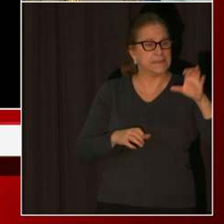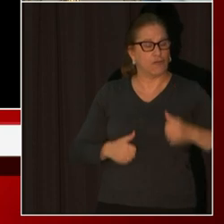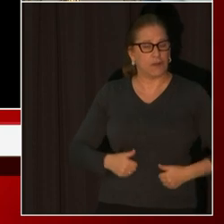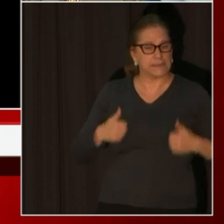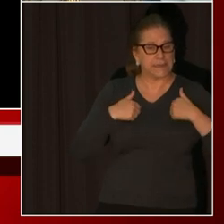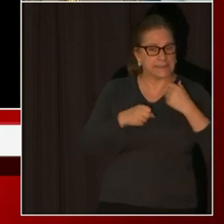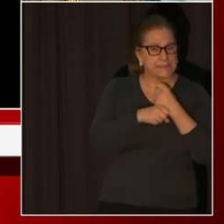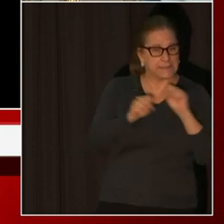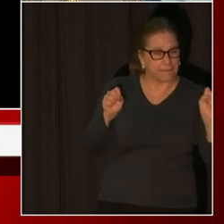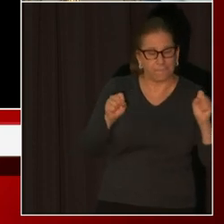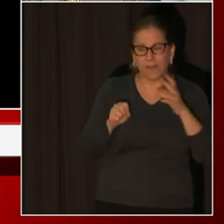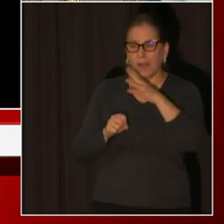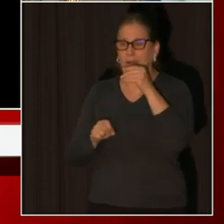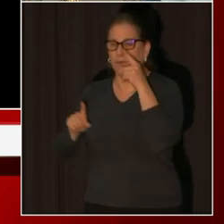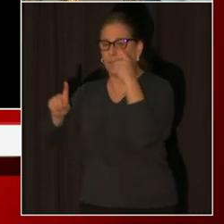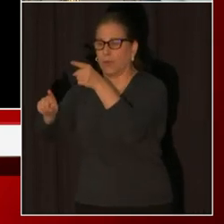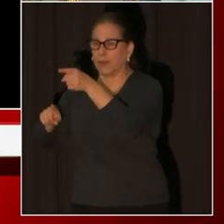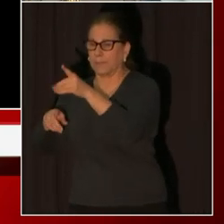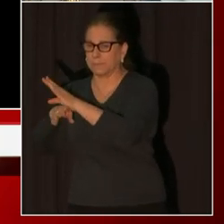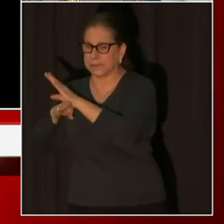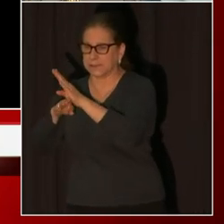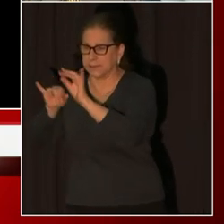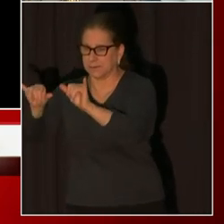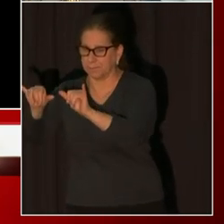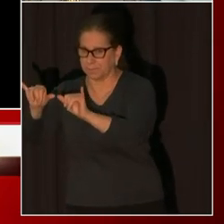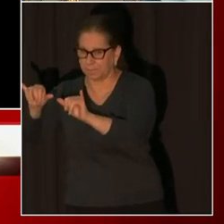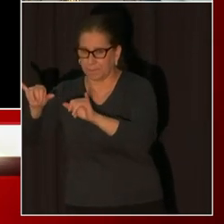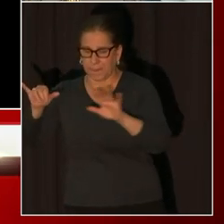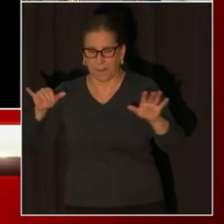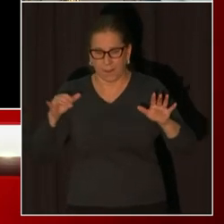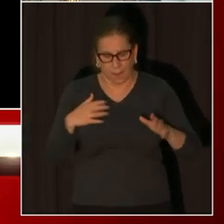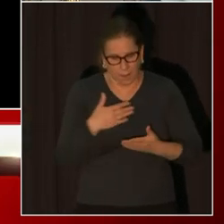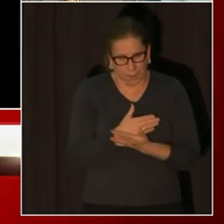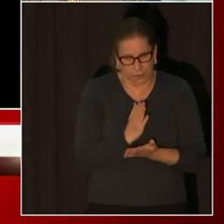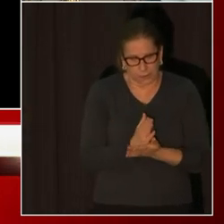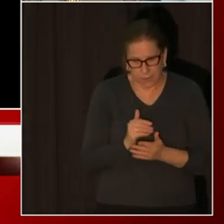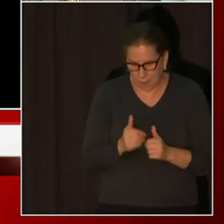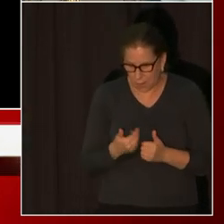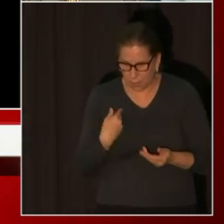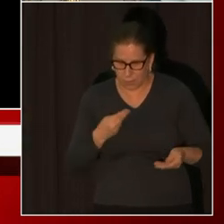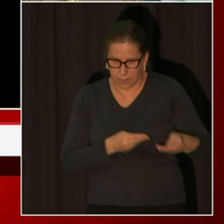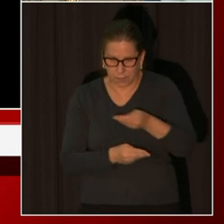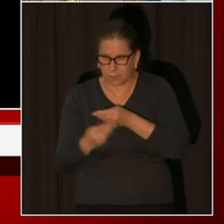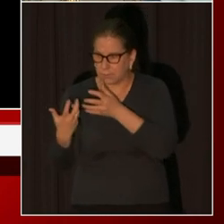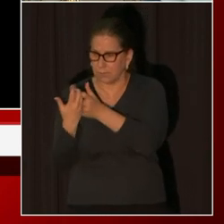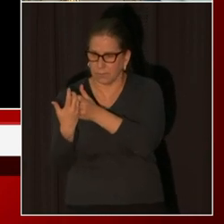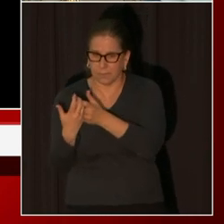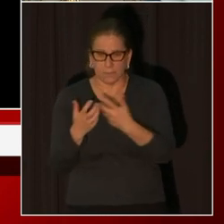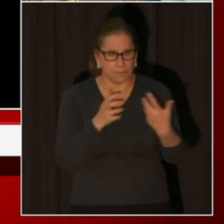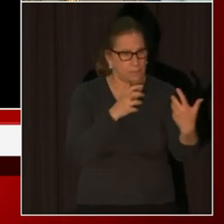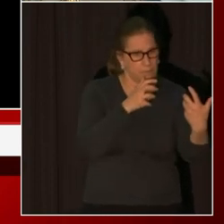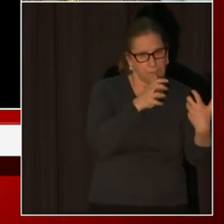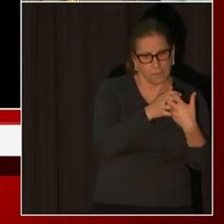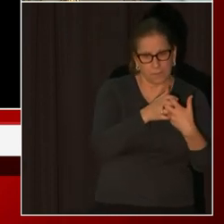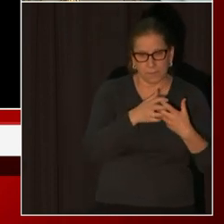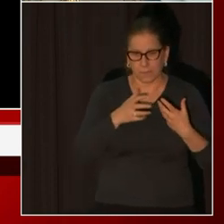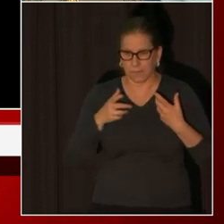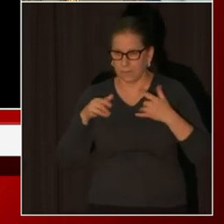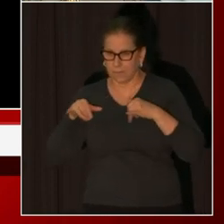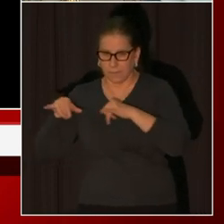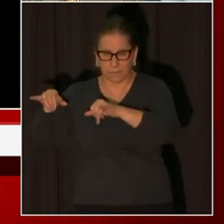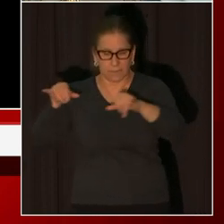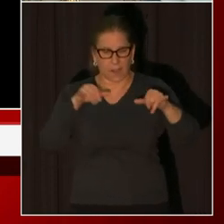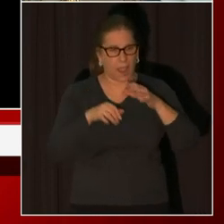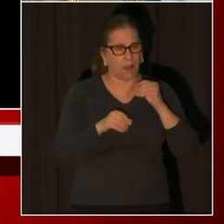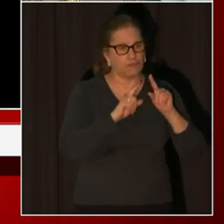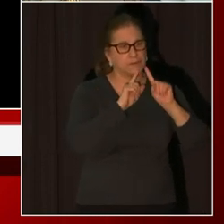we maximize our resources for the immediate public health response to COVID-19. We focused on